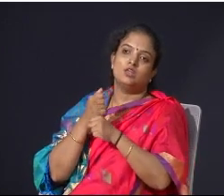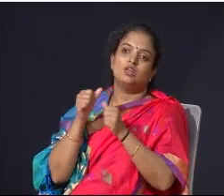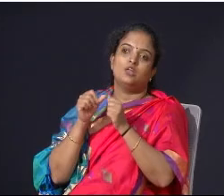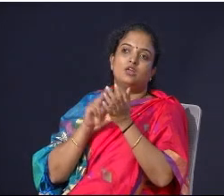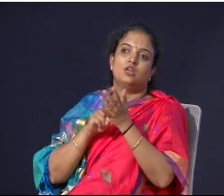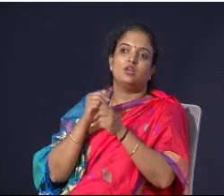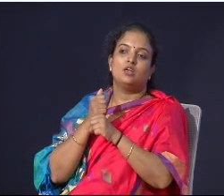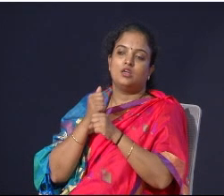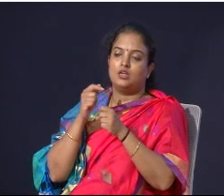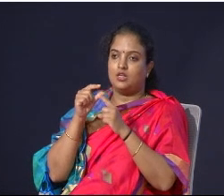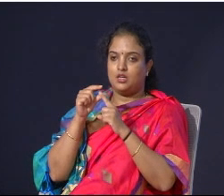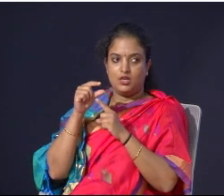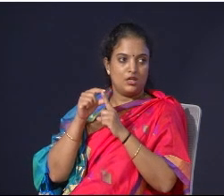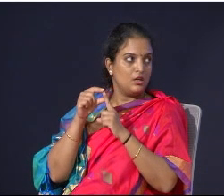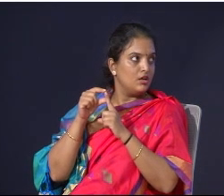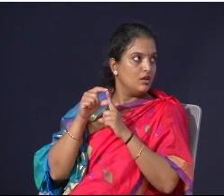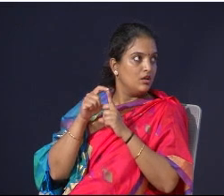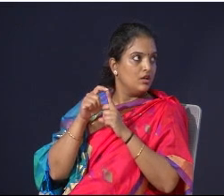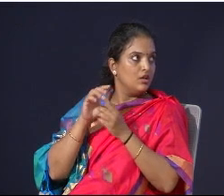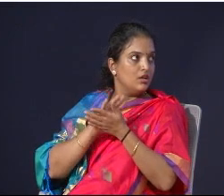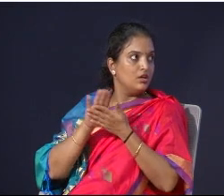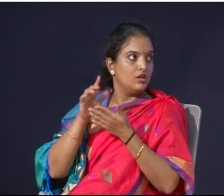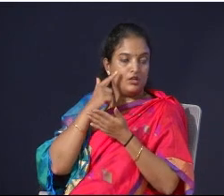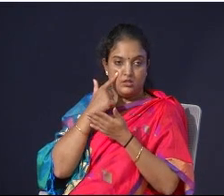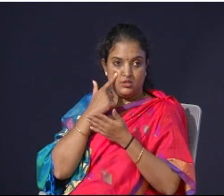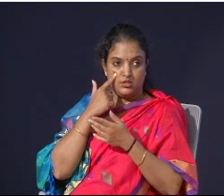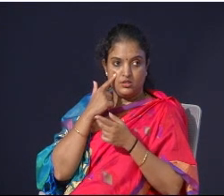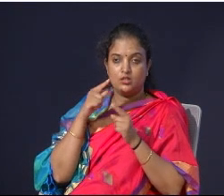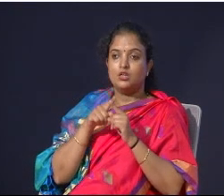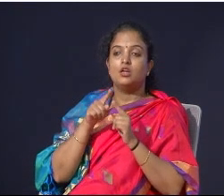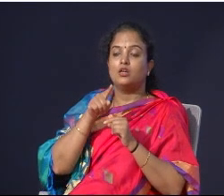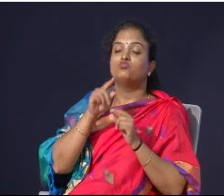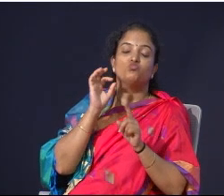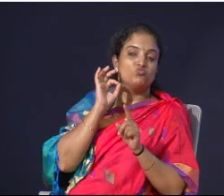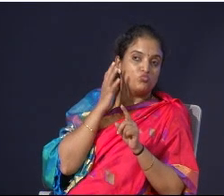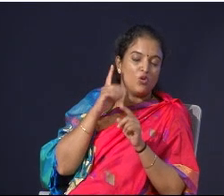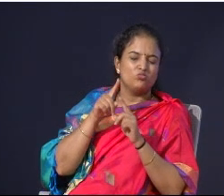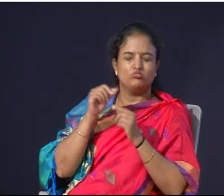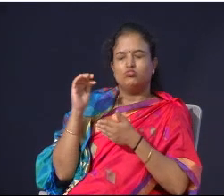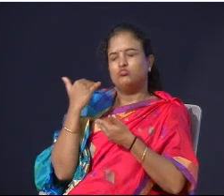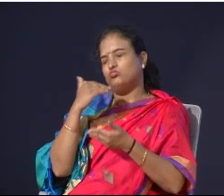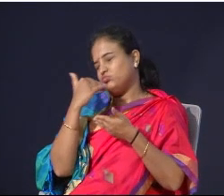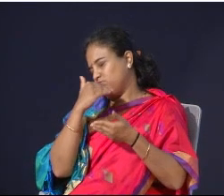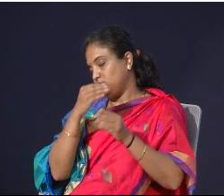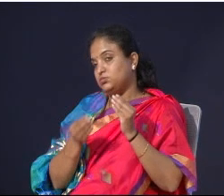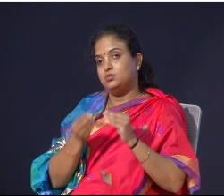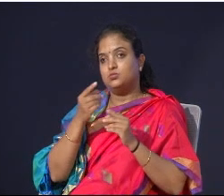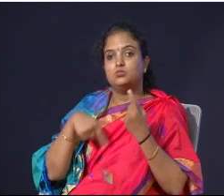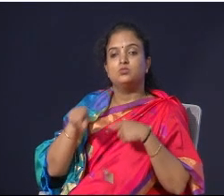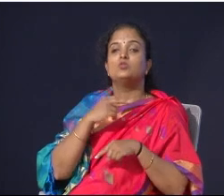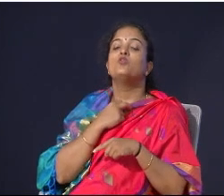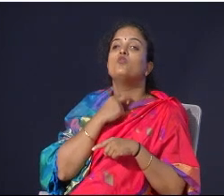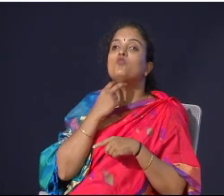Science University, a proud recipient of the Jewel of India and many other awards, a leading voice in